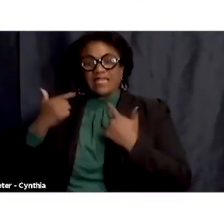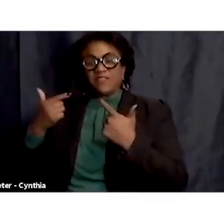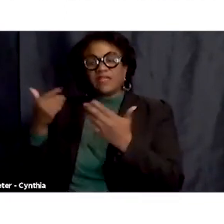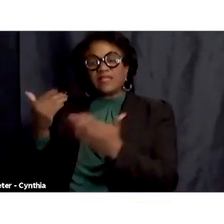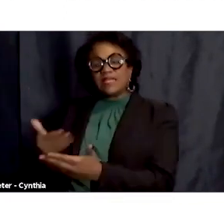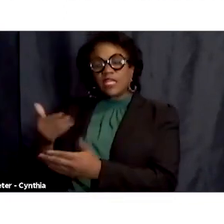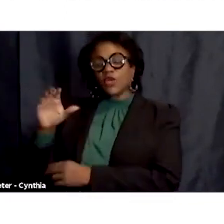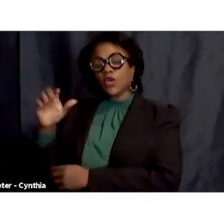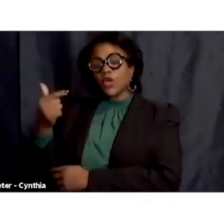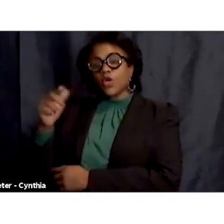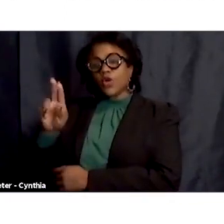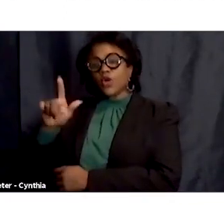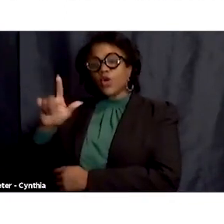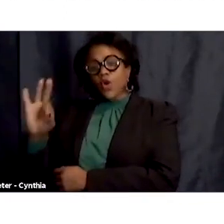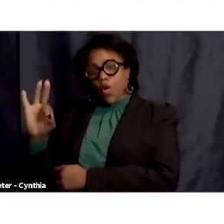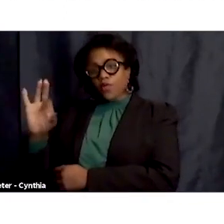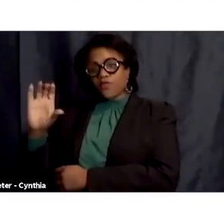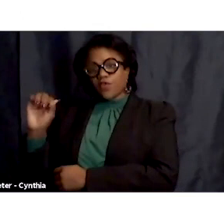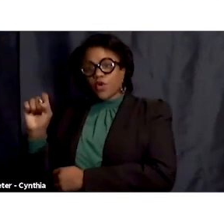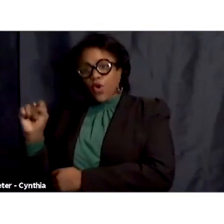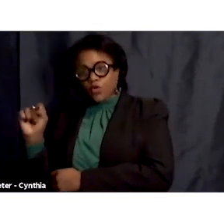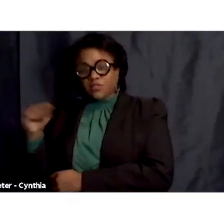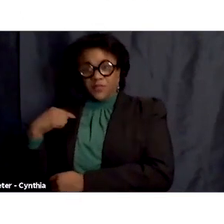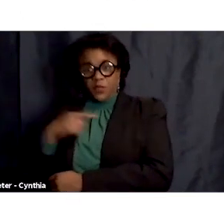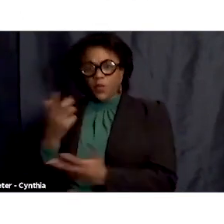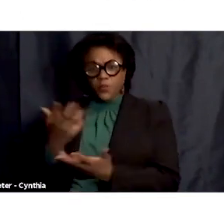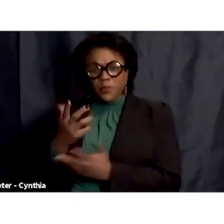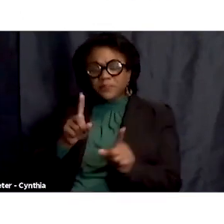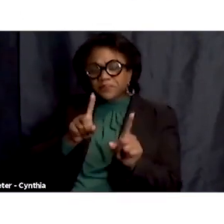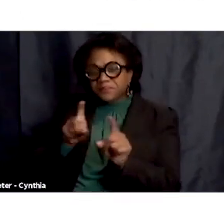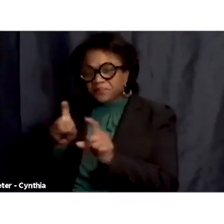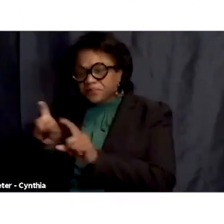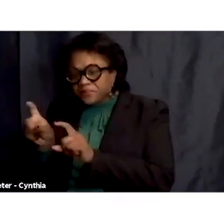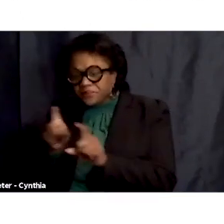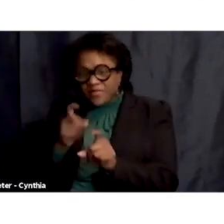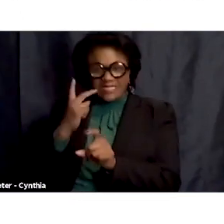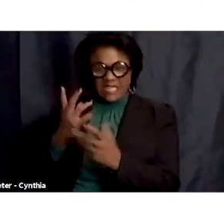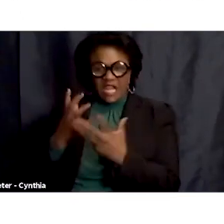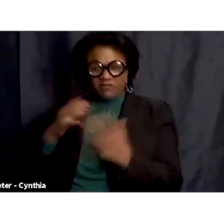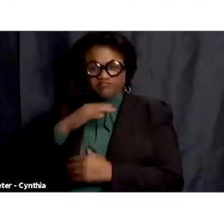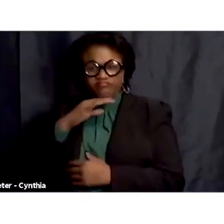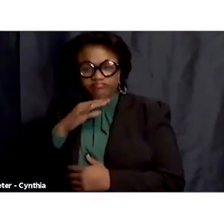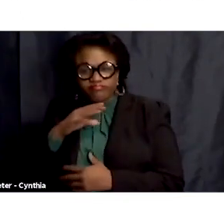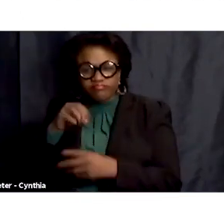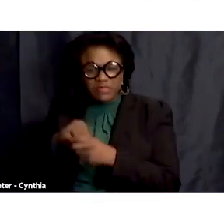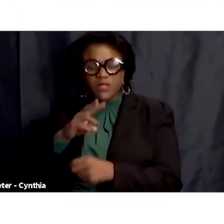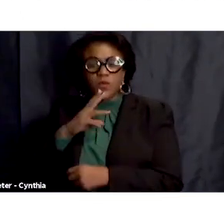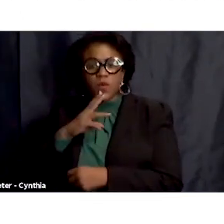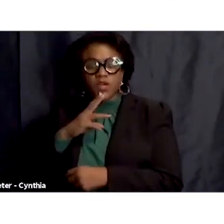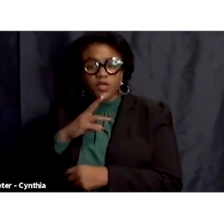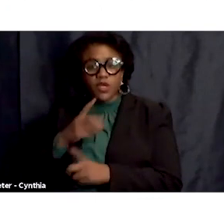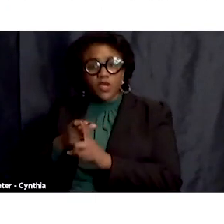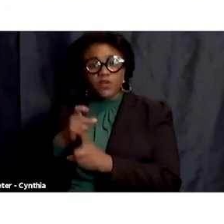Coast. And we were doing tests and we started to see a lot of pollution. And it was coming from the